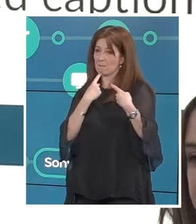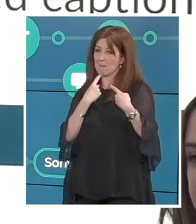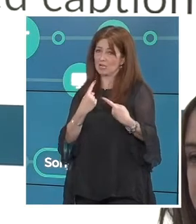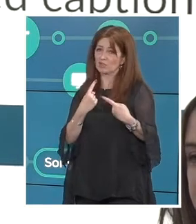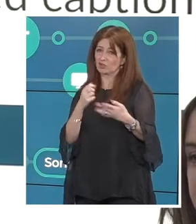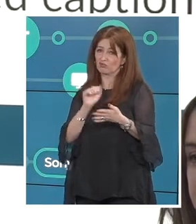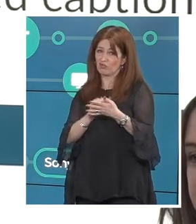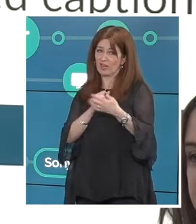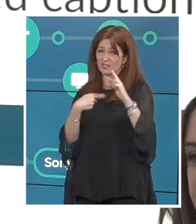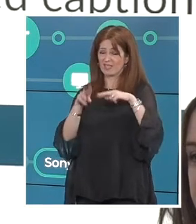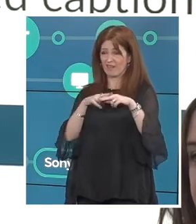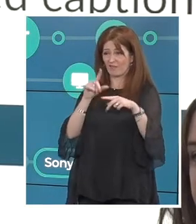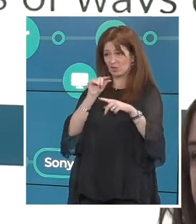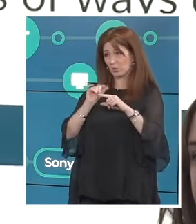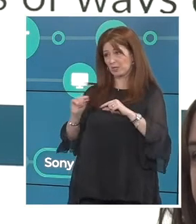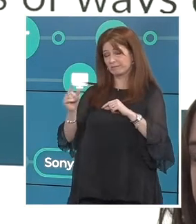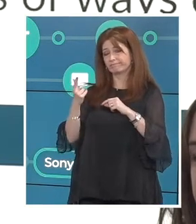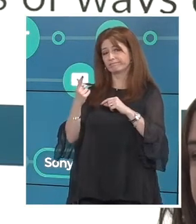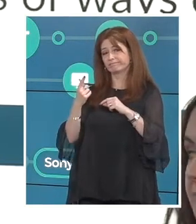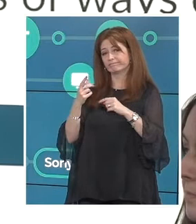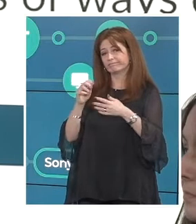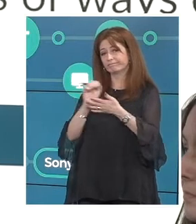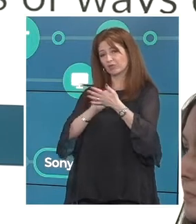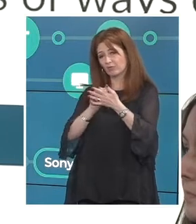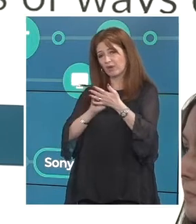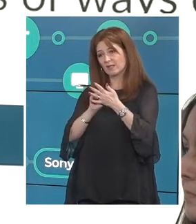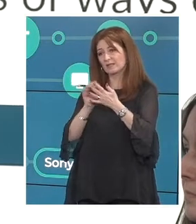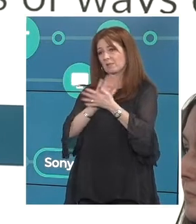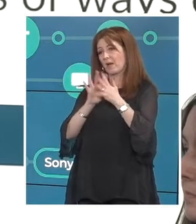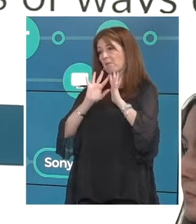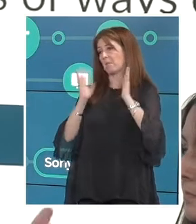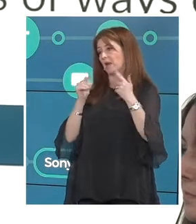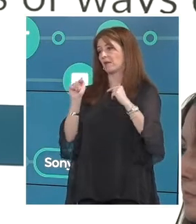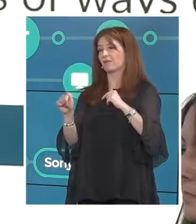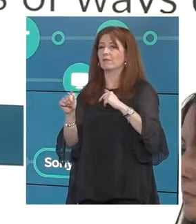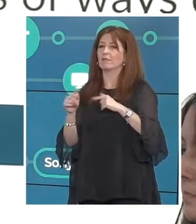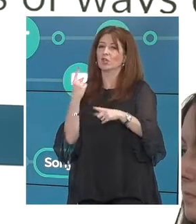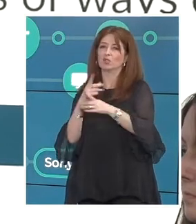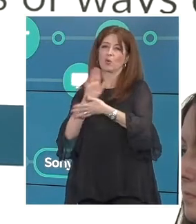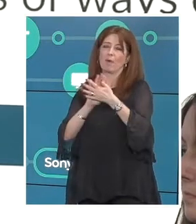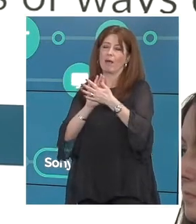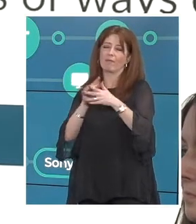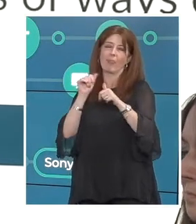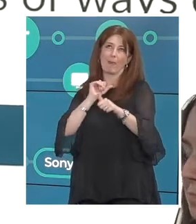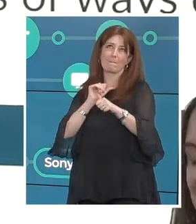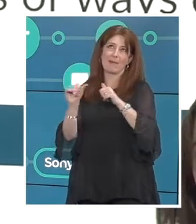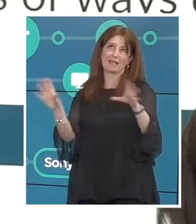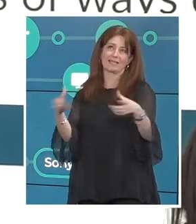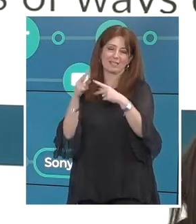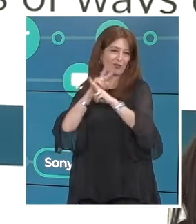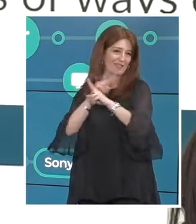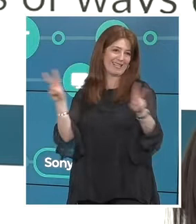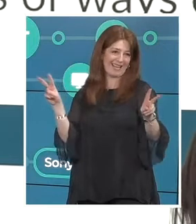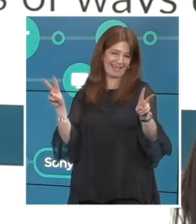lots of different people, maybe you're going to tweet about the whole panel today and talk about how this is the best session you've seen. No?